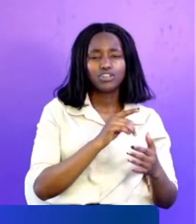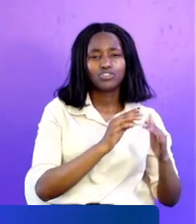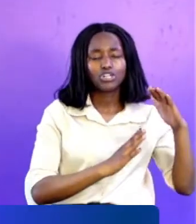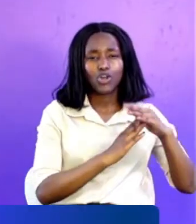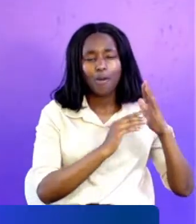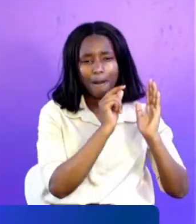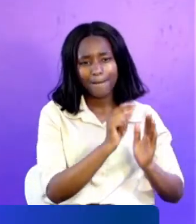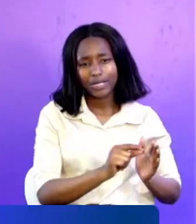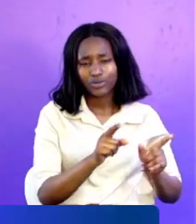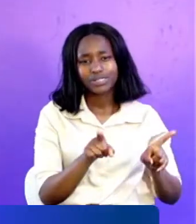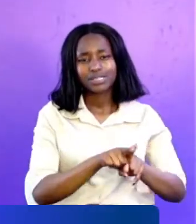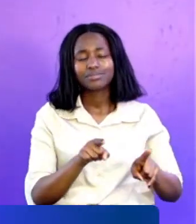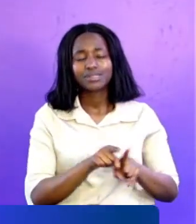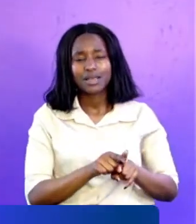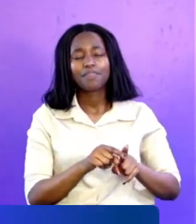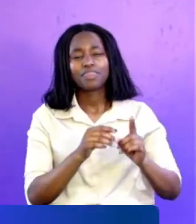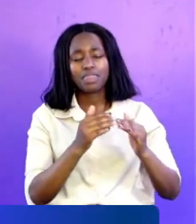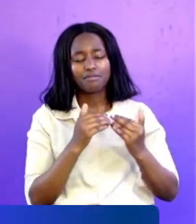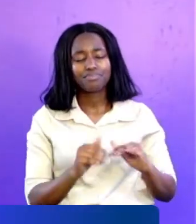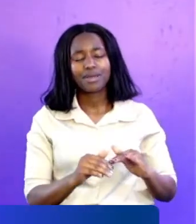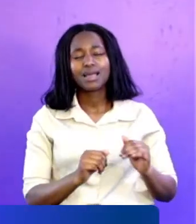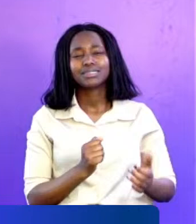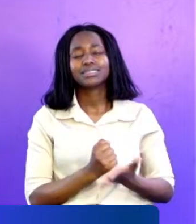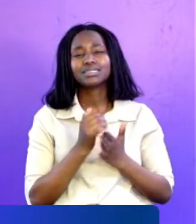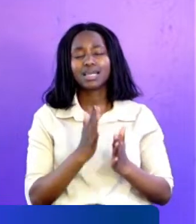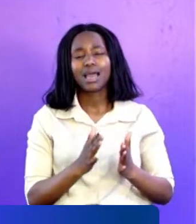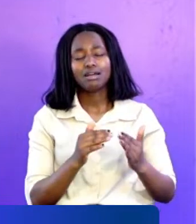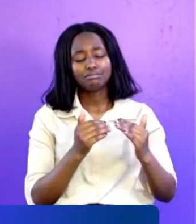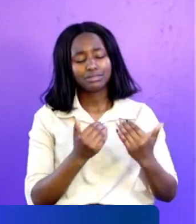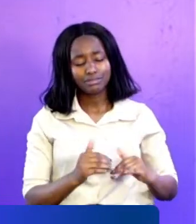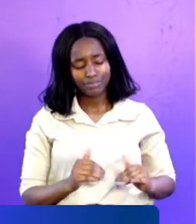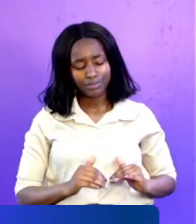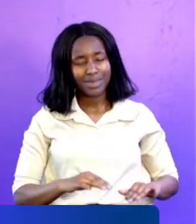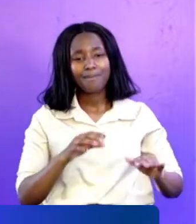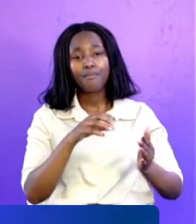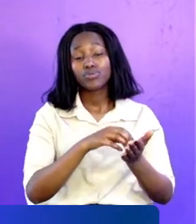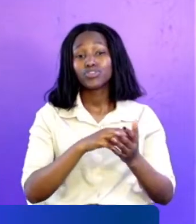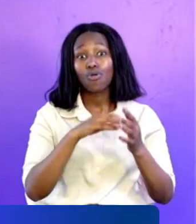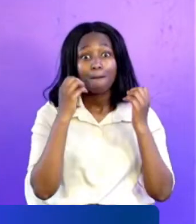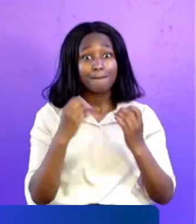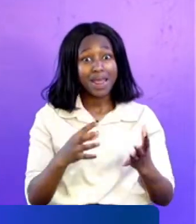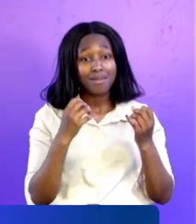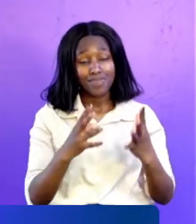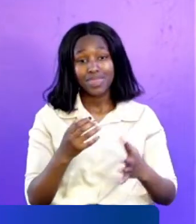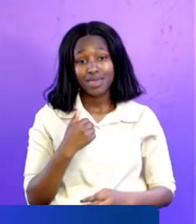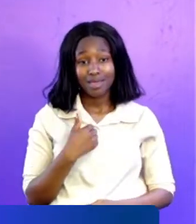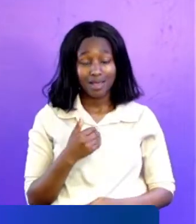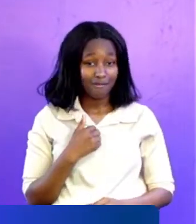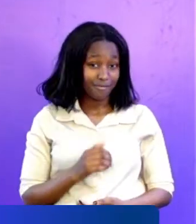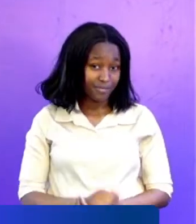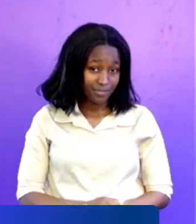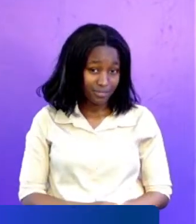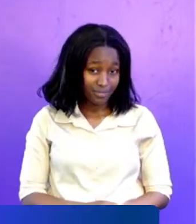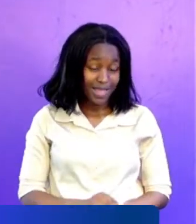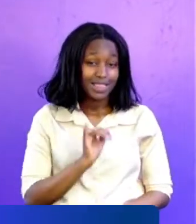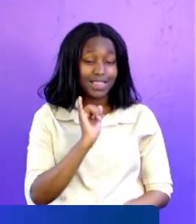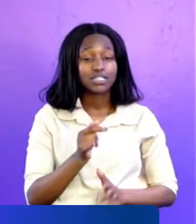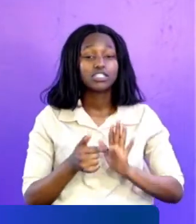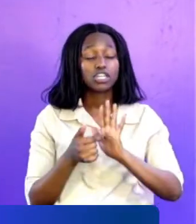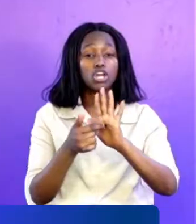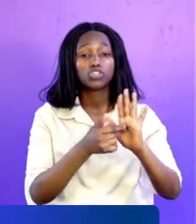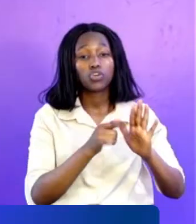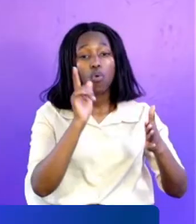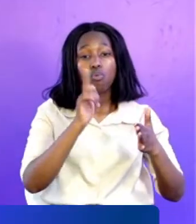every county. But I get my point. I've just chosen one, isn't it? Yeah. So can you imagine that now that's 2